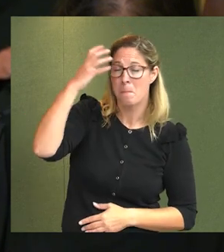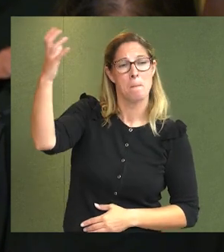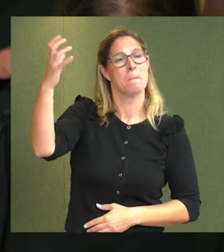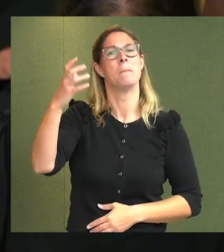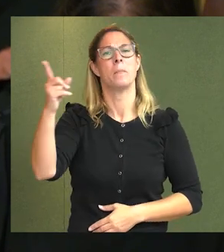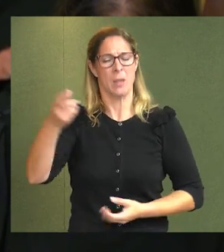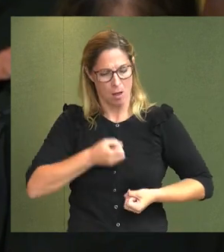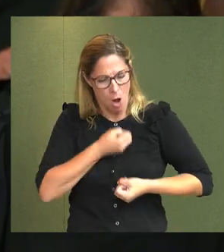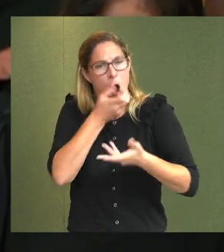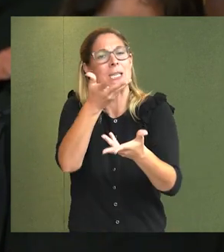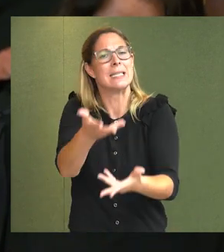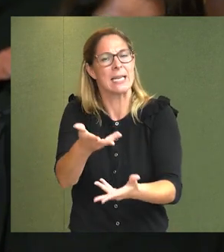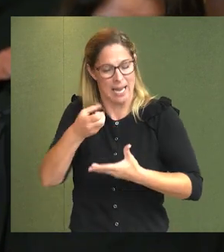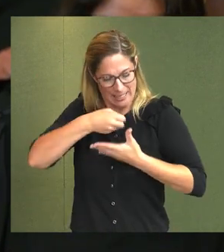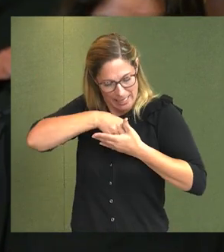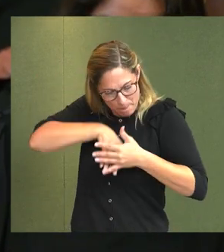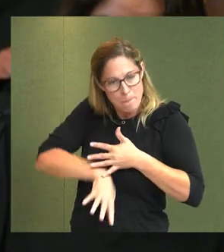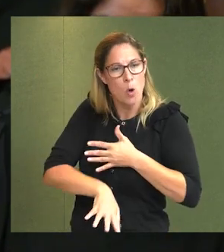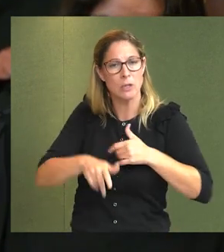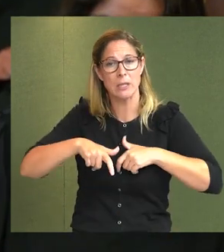embodied every day of her reign.